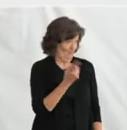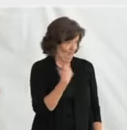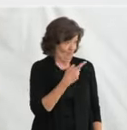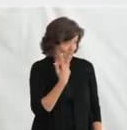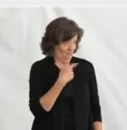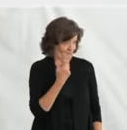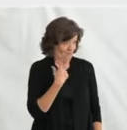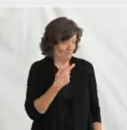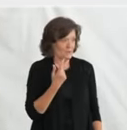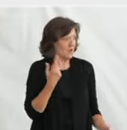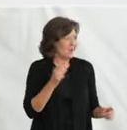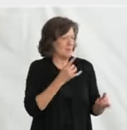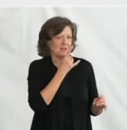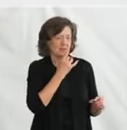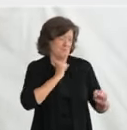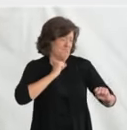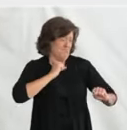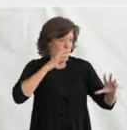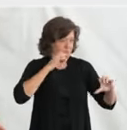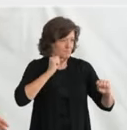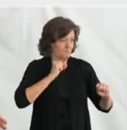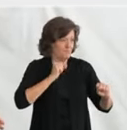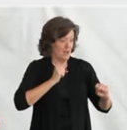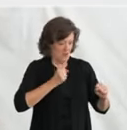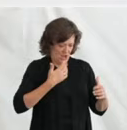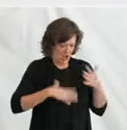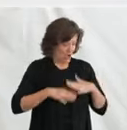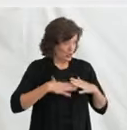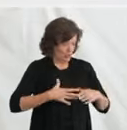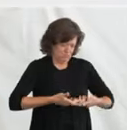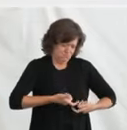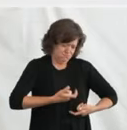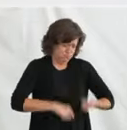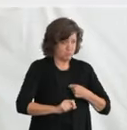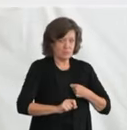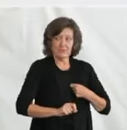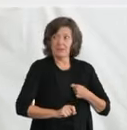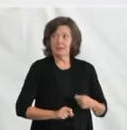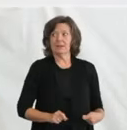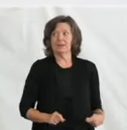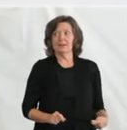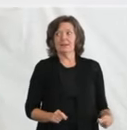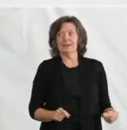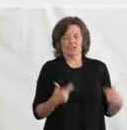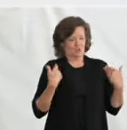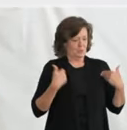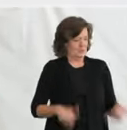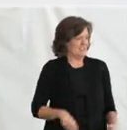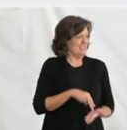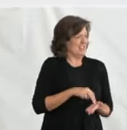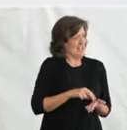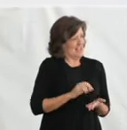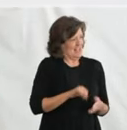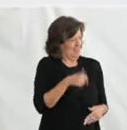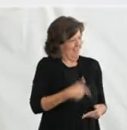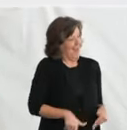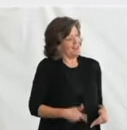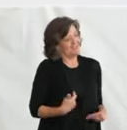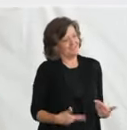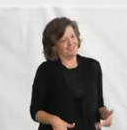And then there'd be a bright light, and her ambassador clothing would be gone, and she'd be standing there in that.